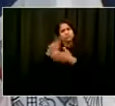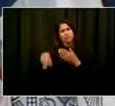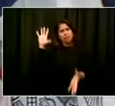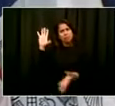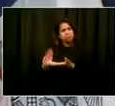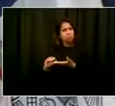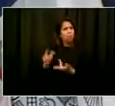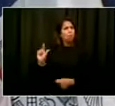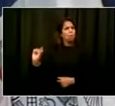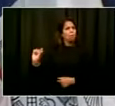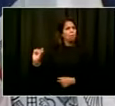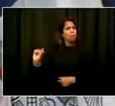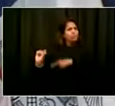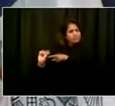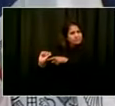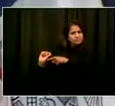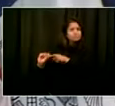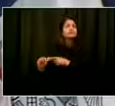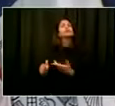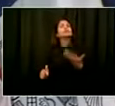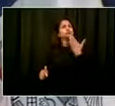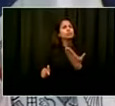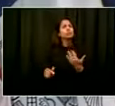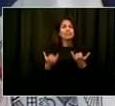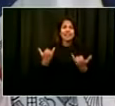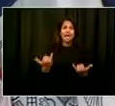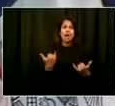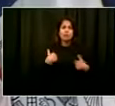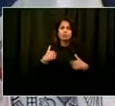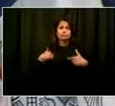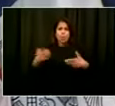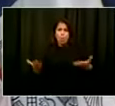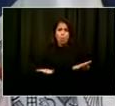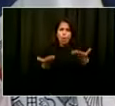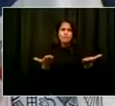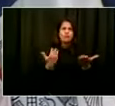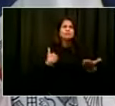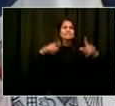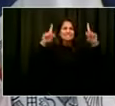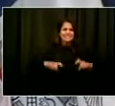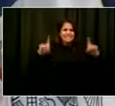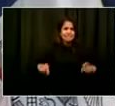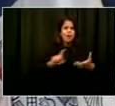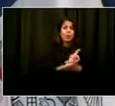available anytime. So I do not have the impression that,